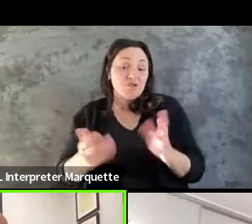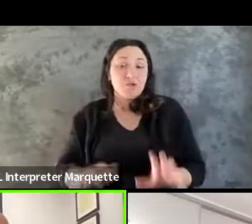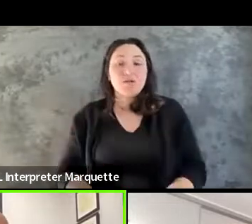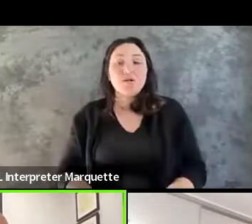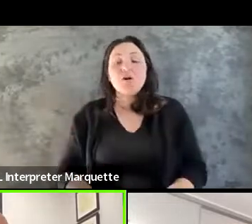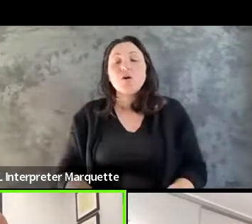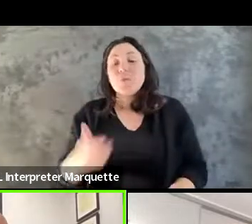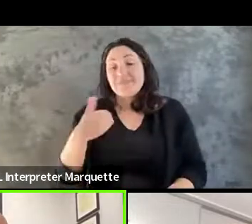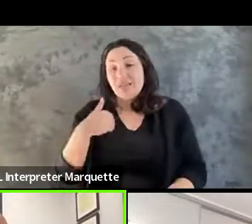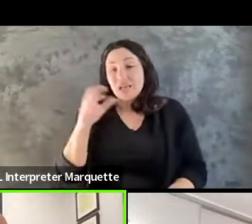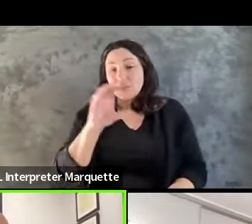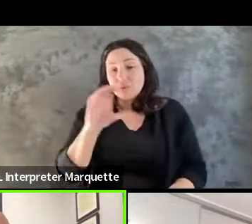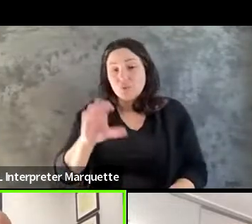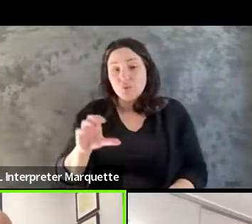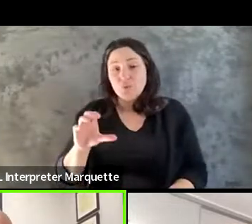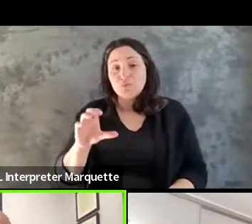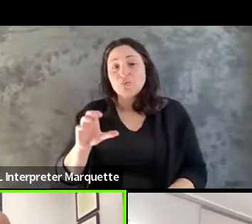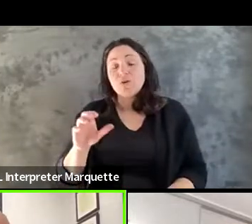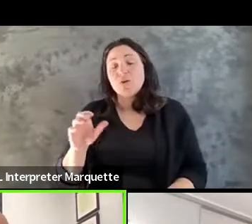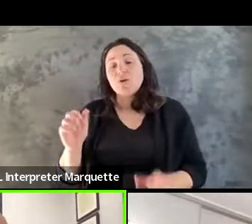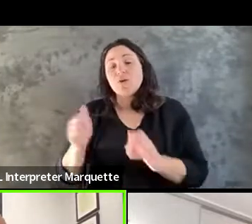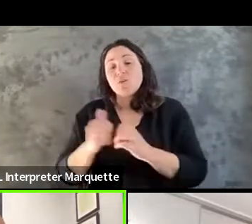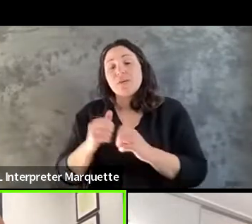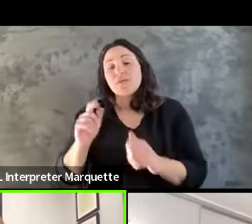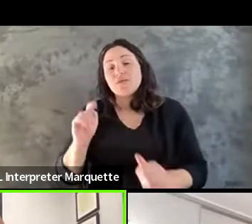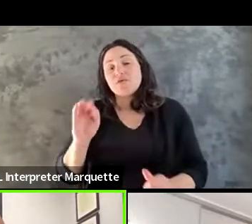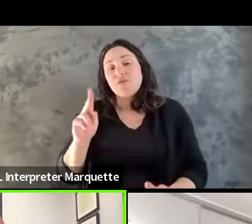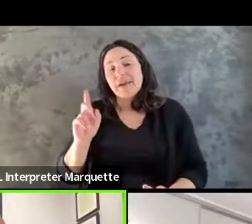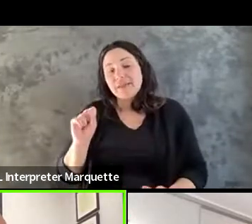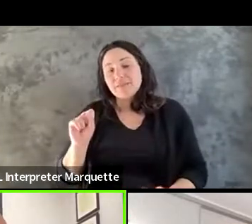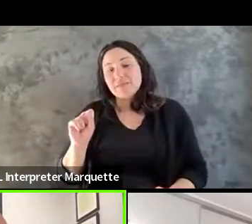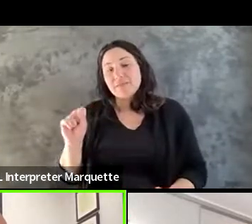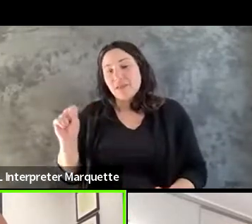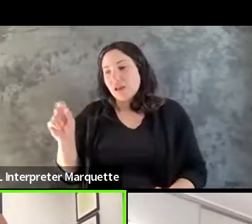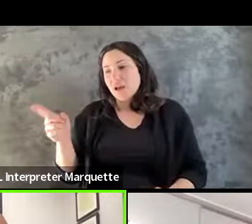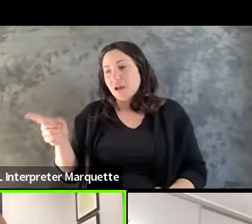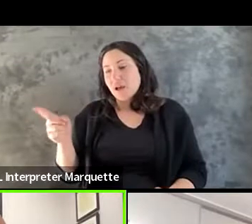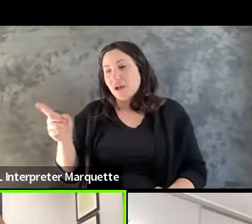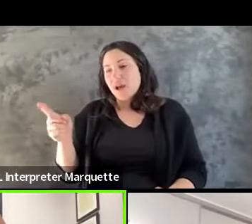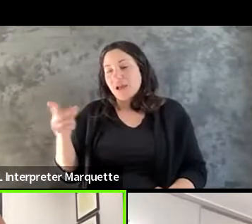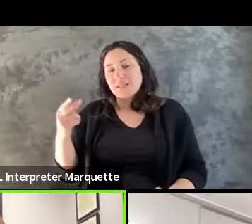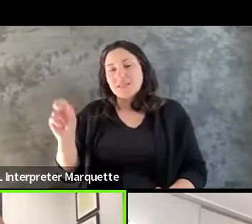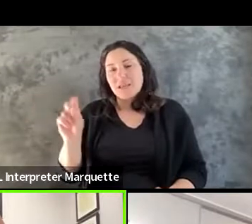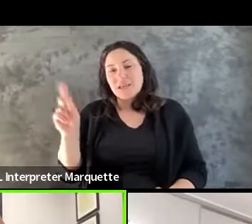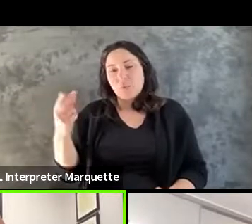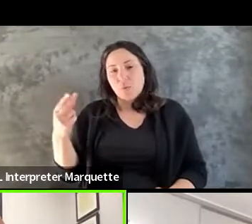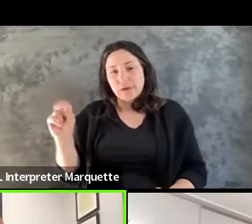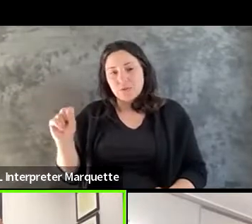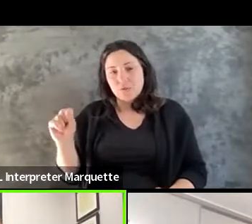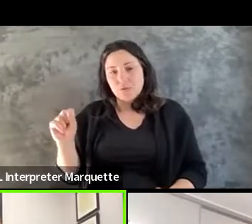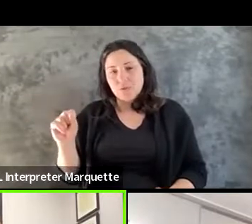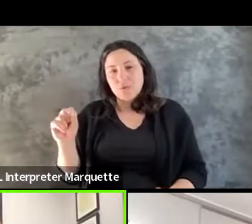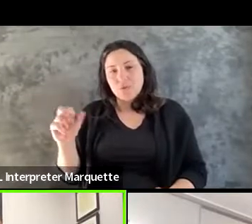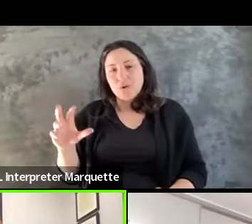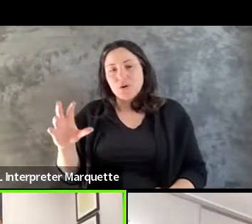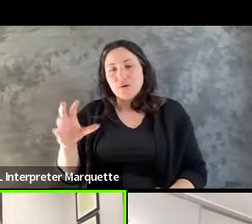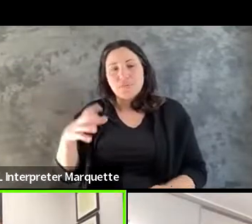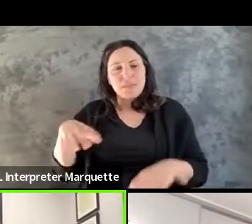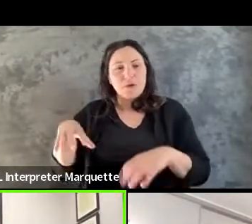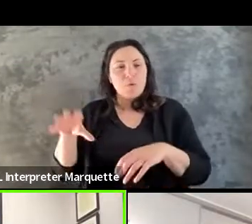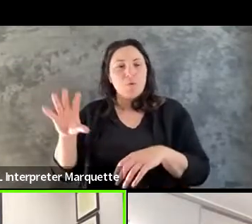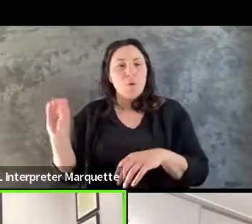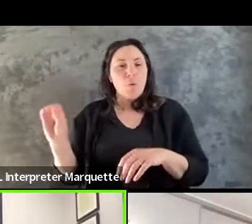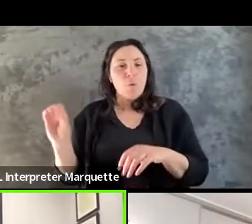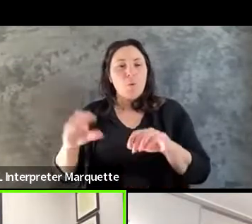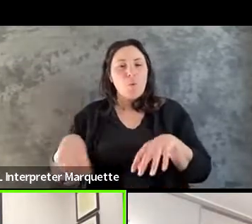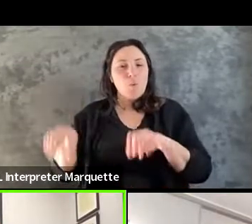or a Zoom. Mr. Trackus and the principal at San Diego High co-hosted a Zoom about a month or so ago